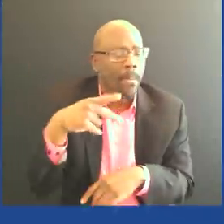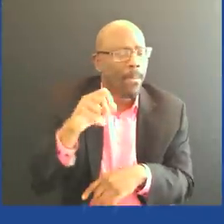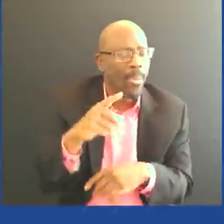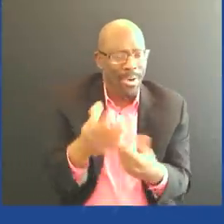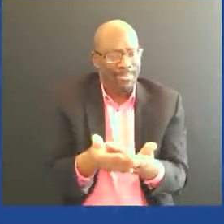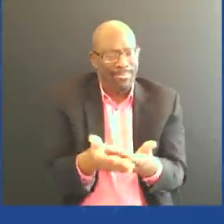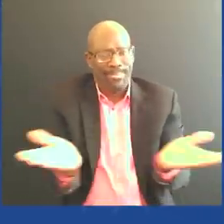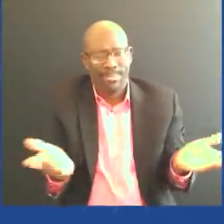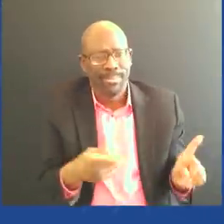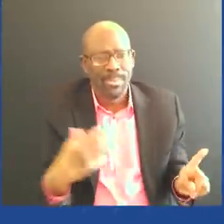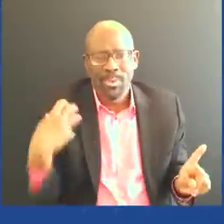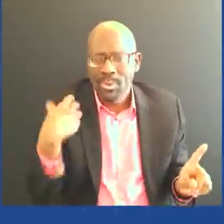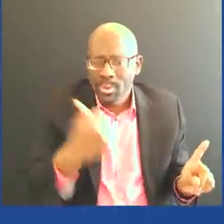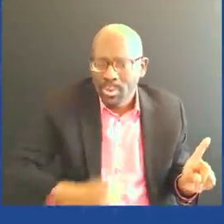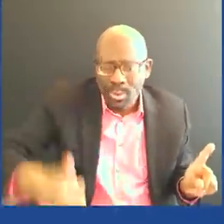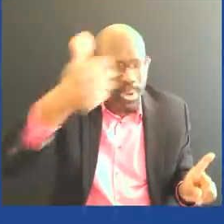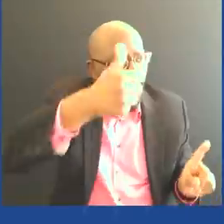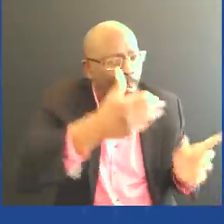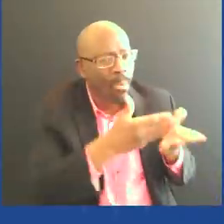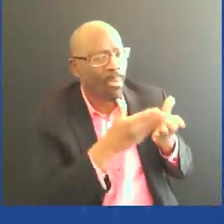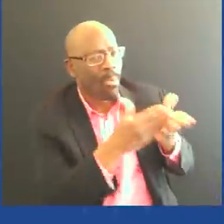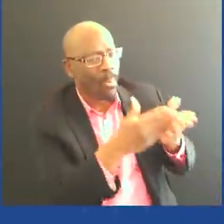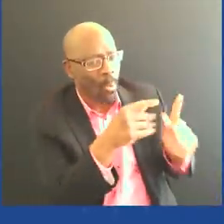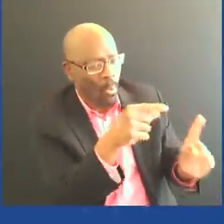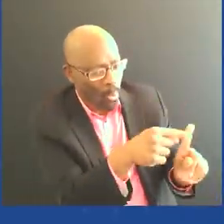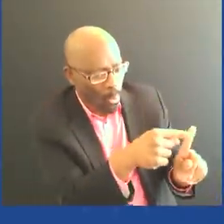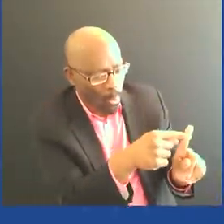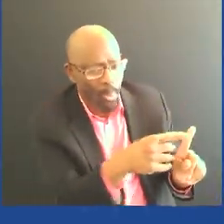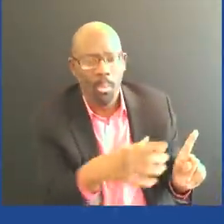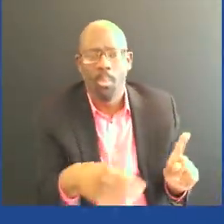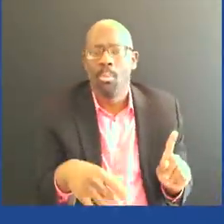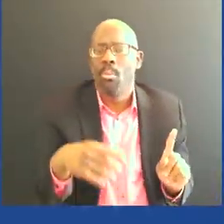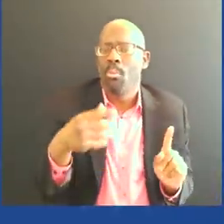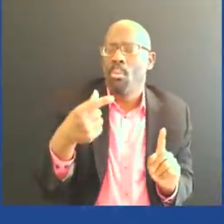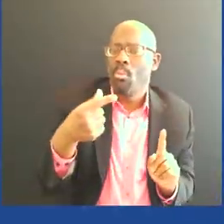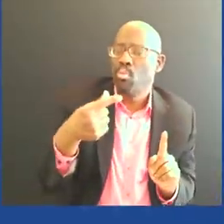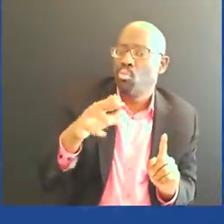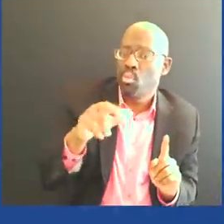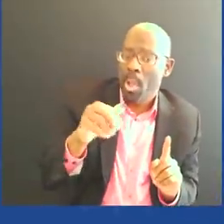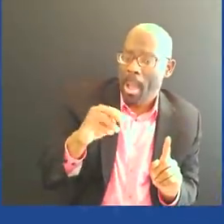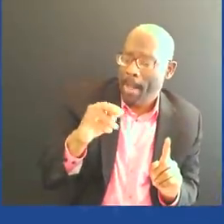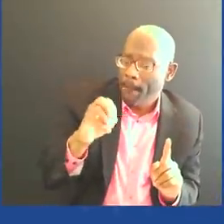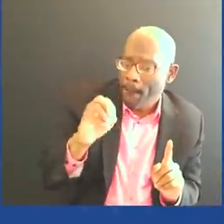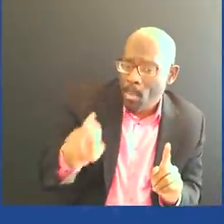all the crew of the boat, other distinguished guests here on the